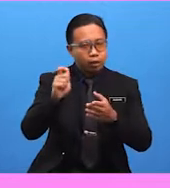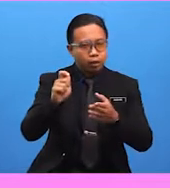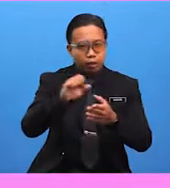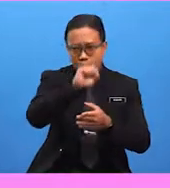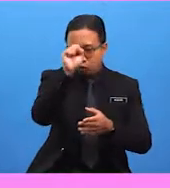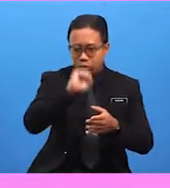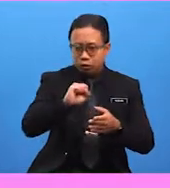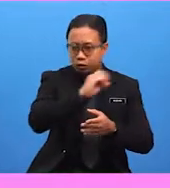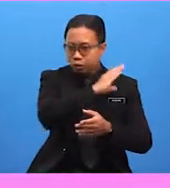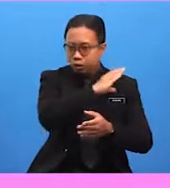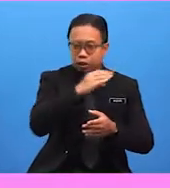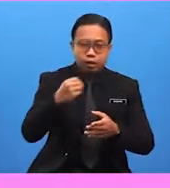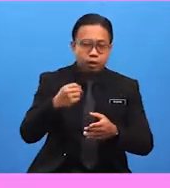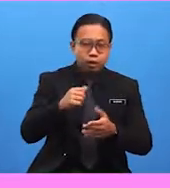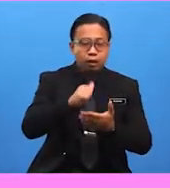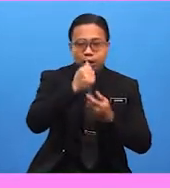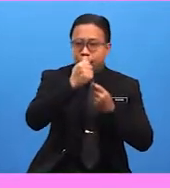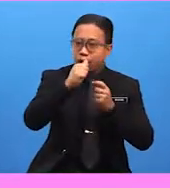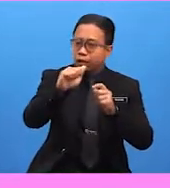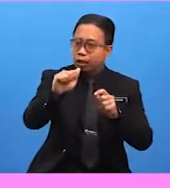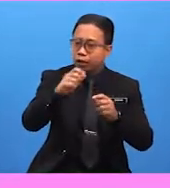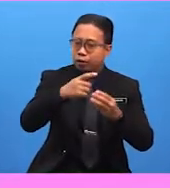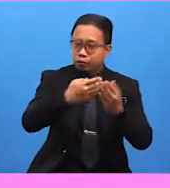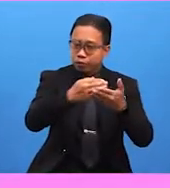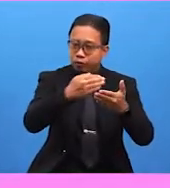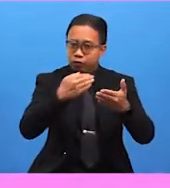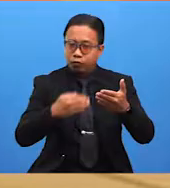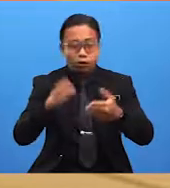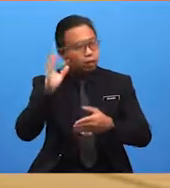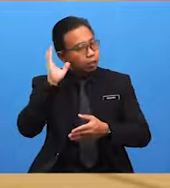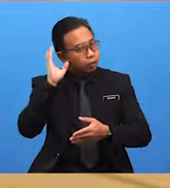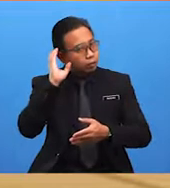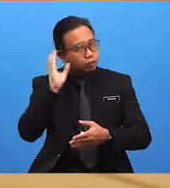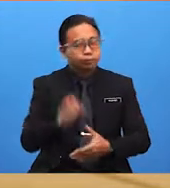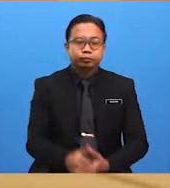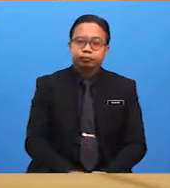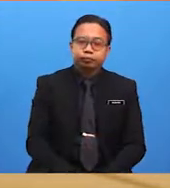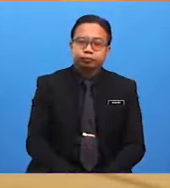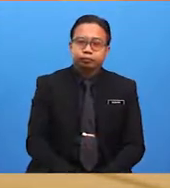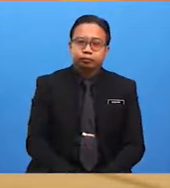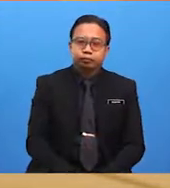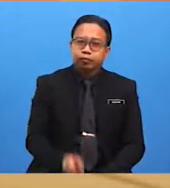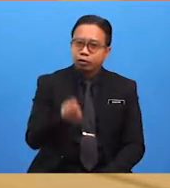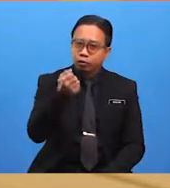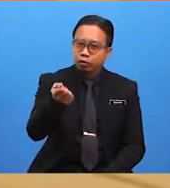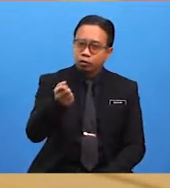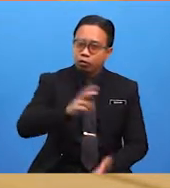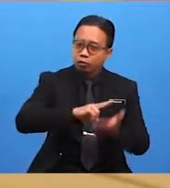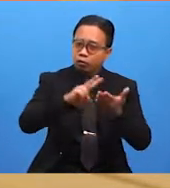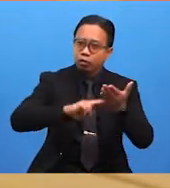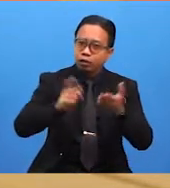and instructions before listening. Certainly, you read